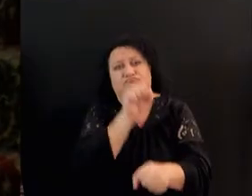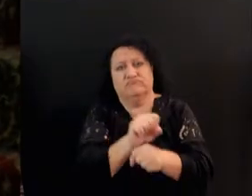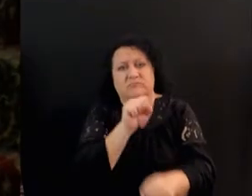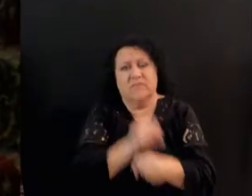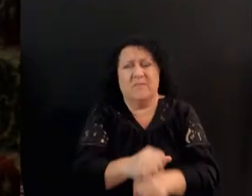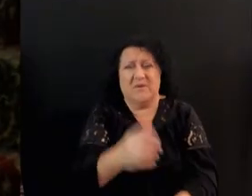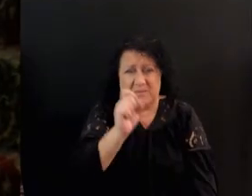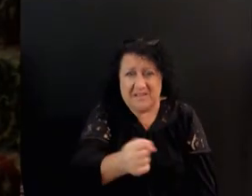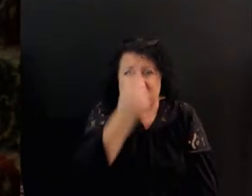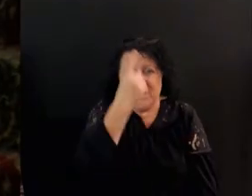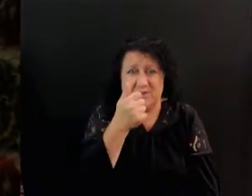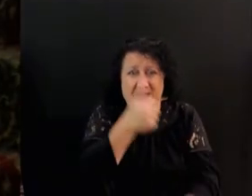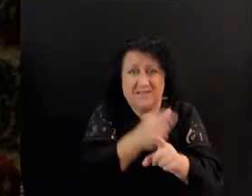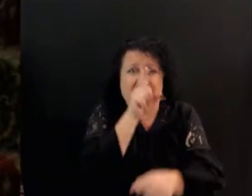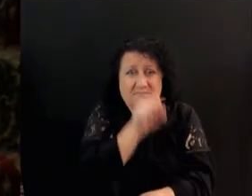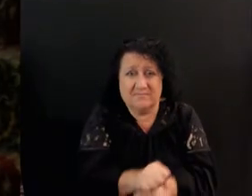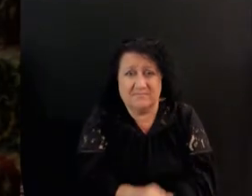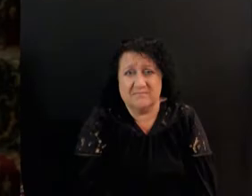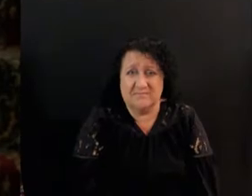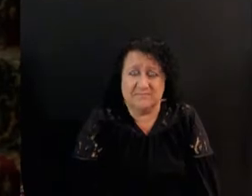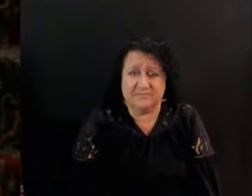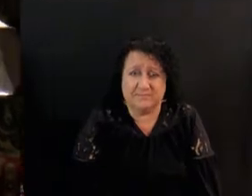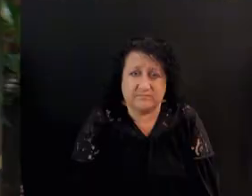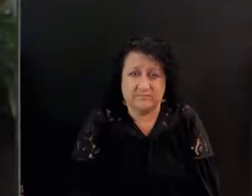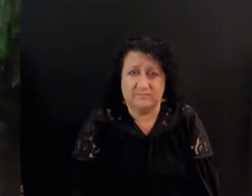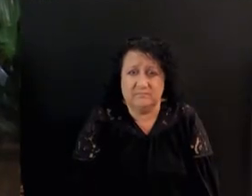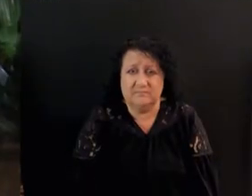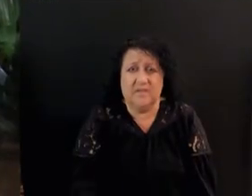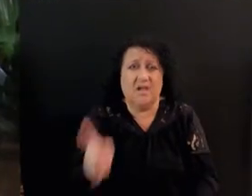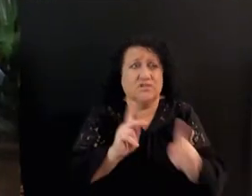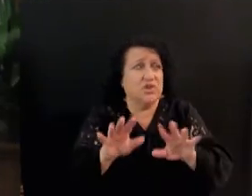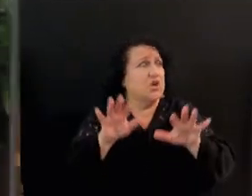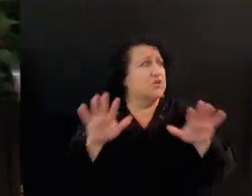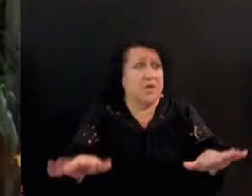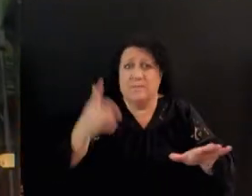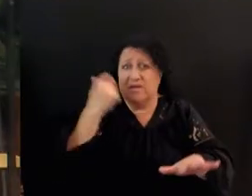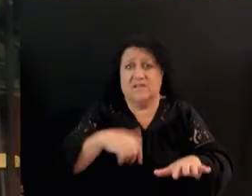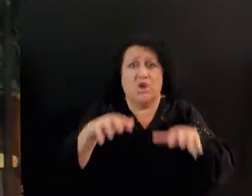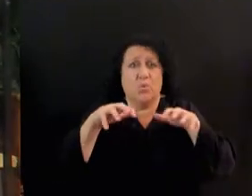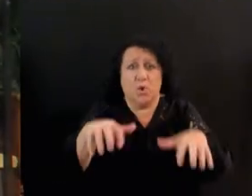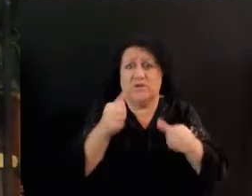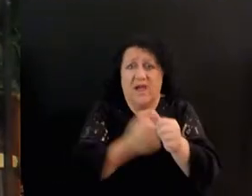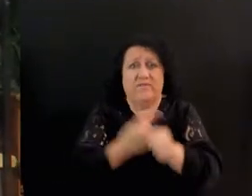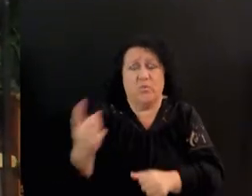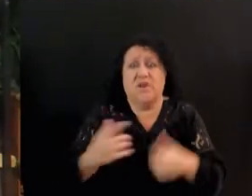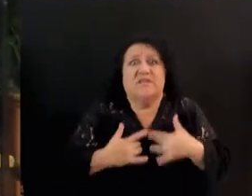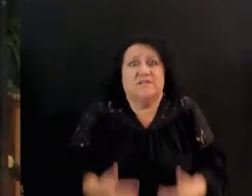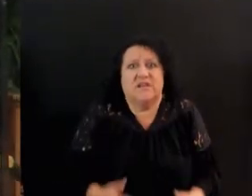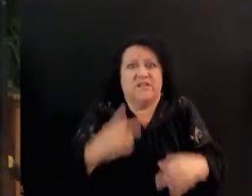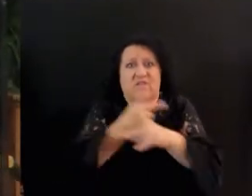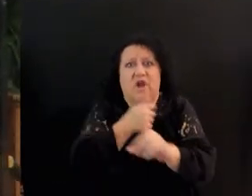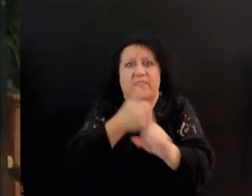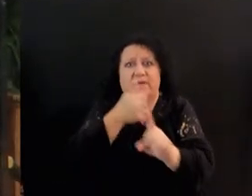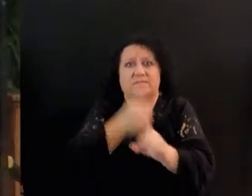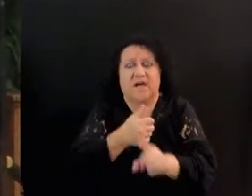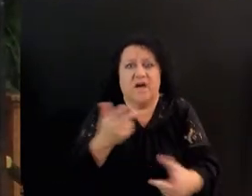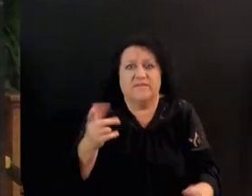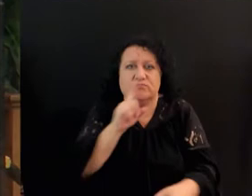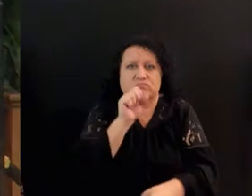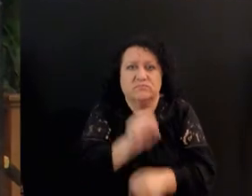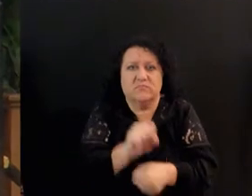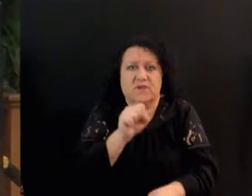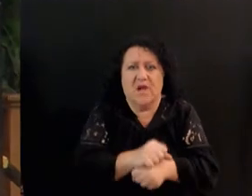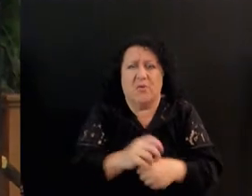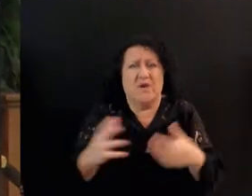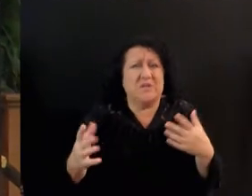is, church. Because right now, in a world where everyone is desperate to figure out who they are in all kinds of